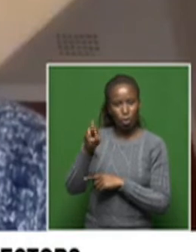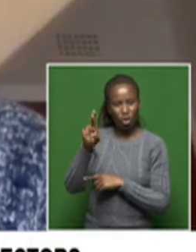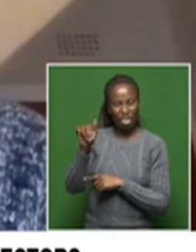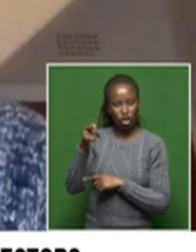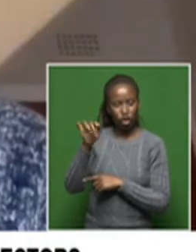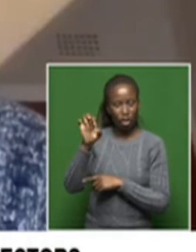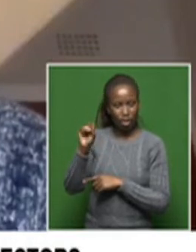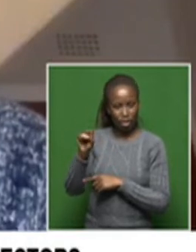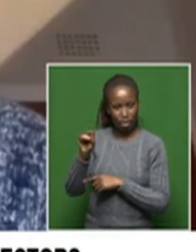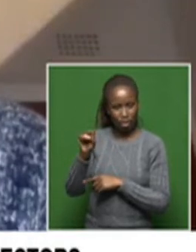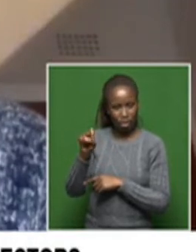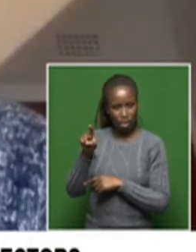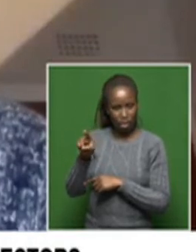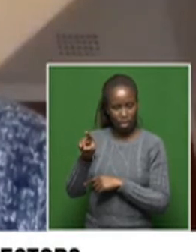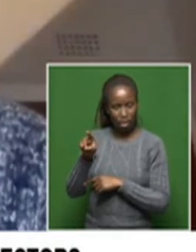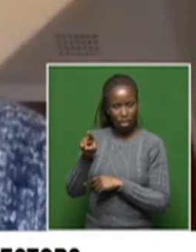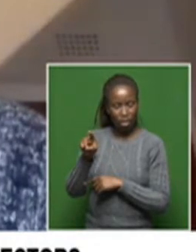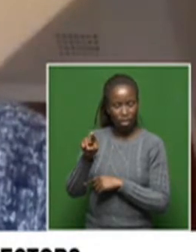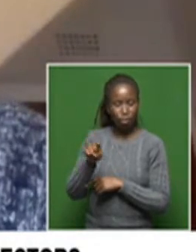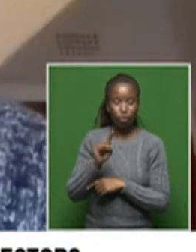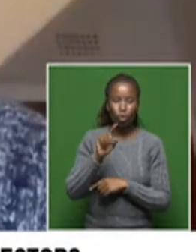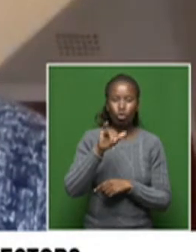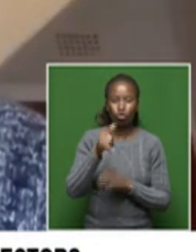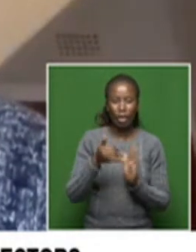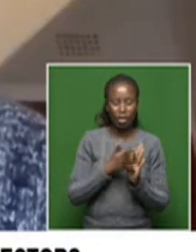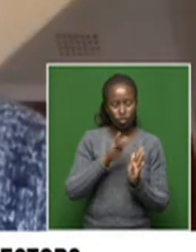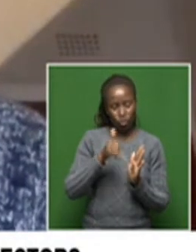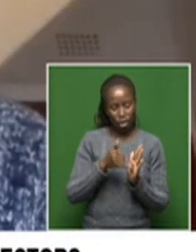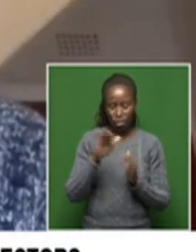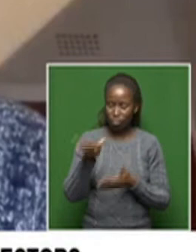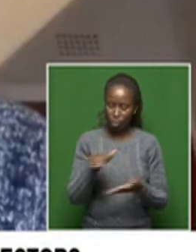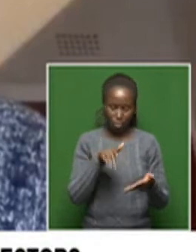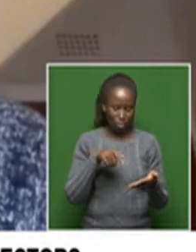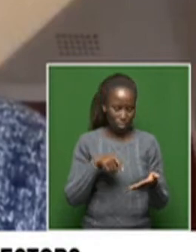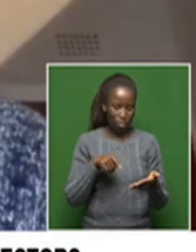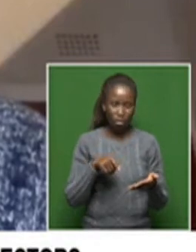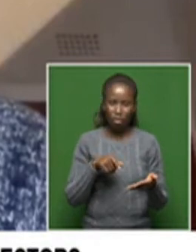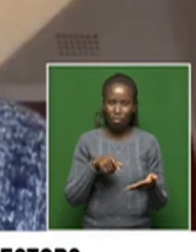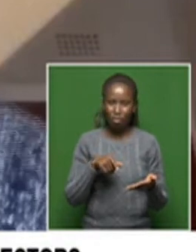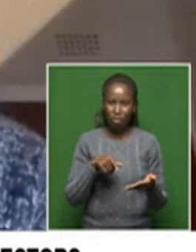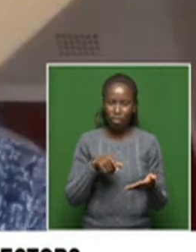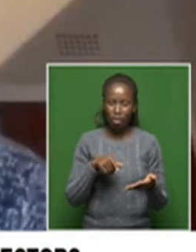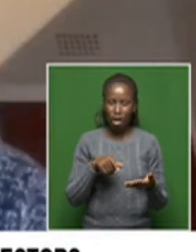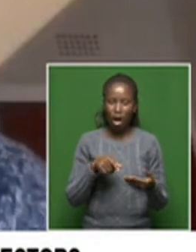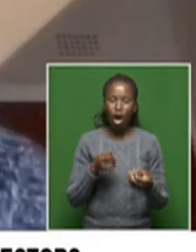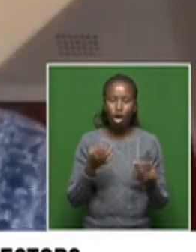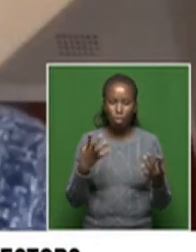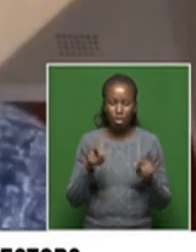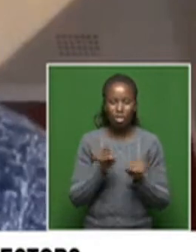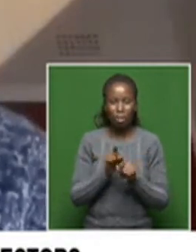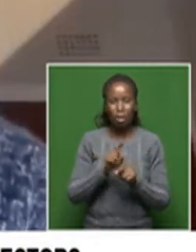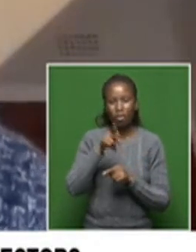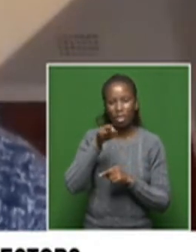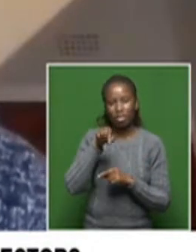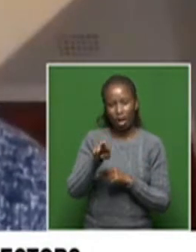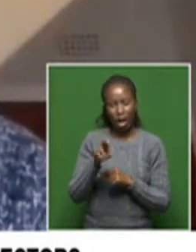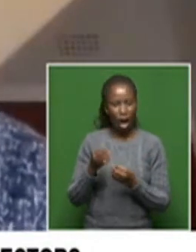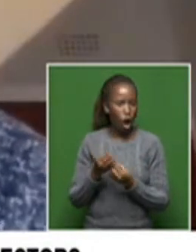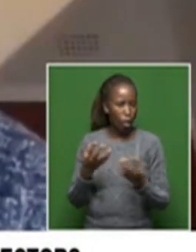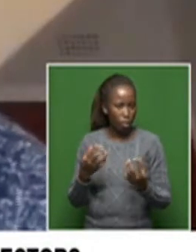vaccines coming in, J&J, and how many more Pfizer vaccines will we be getting? I think Dr. Pillay